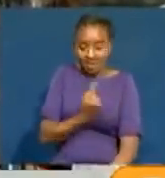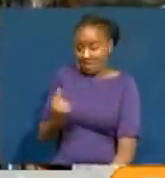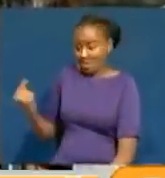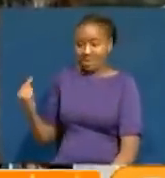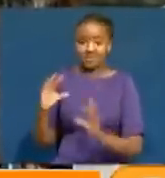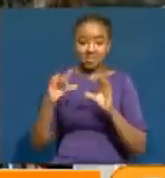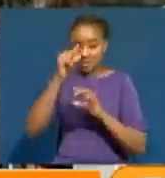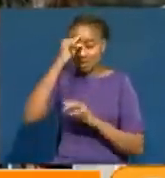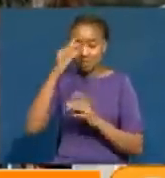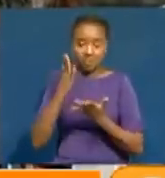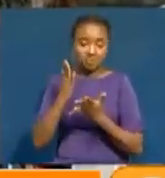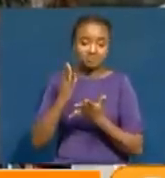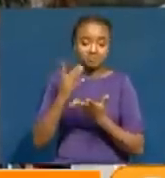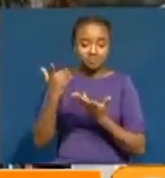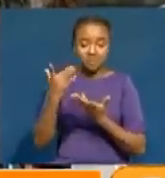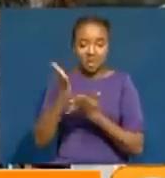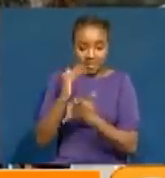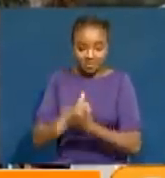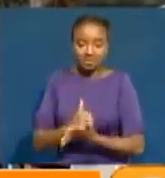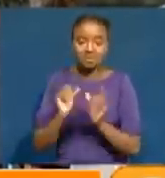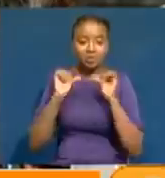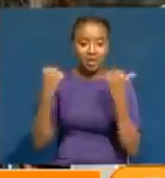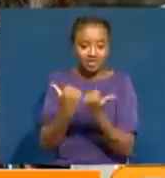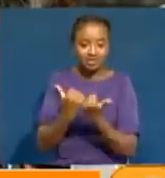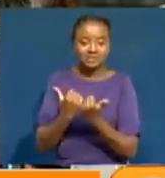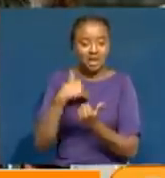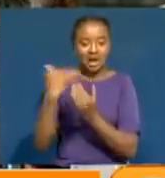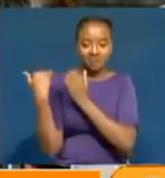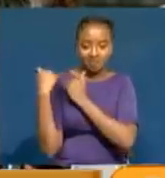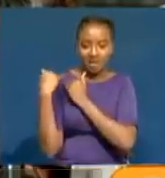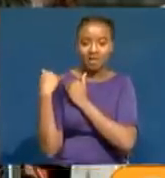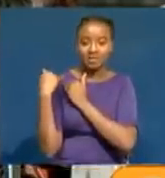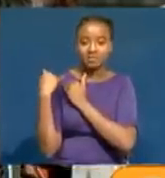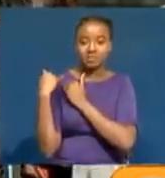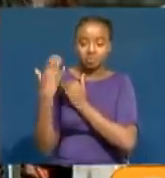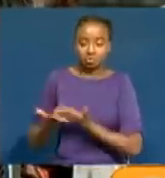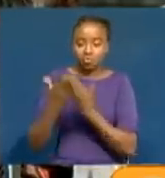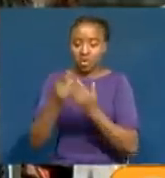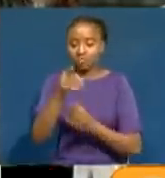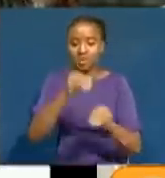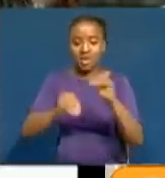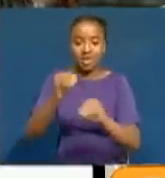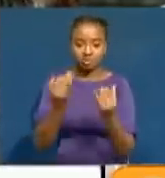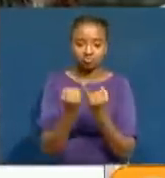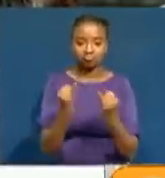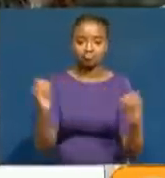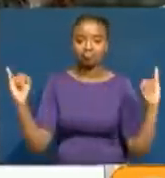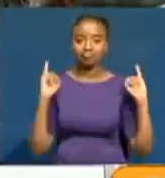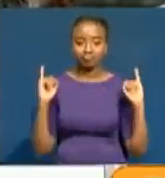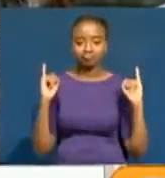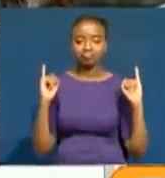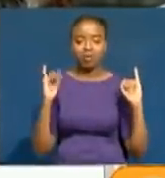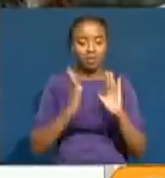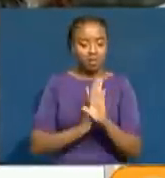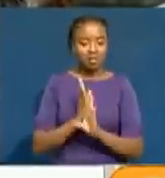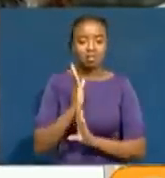the elections within their mandate. And as a commission, we must work together with each and every one of them to be able